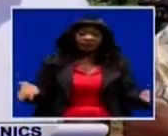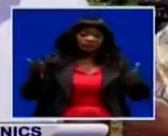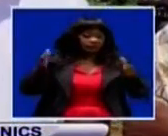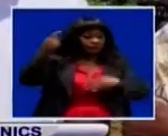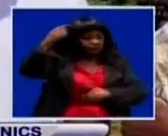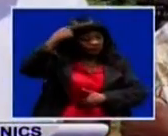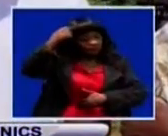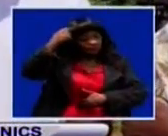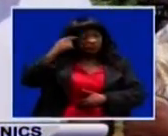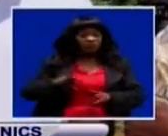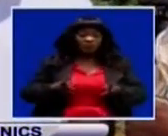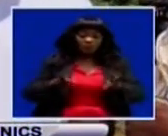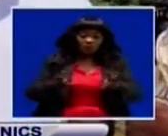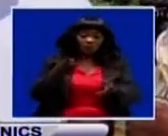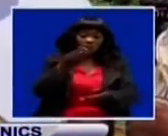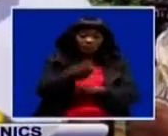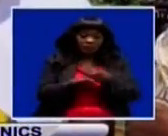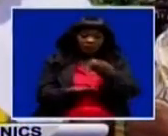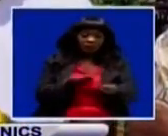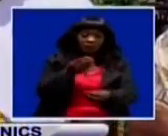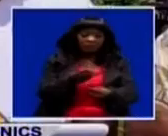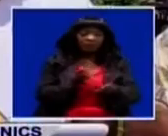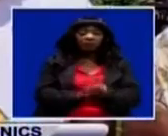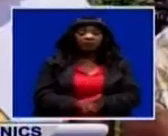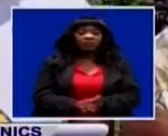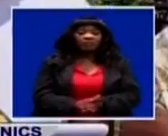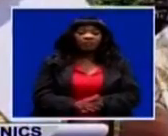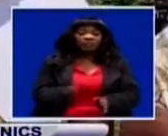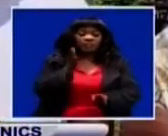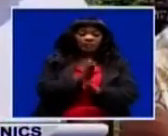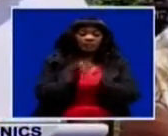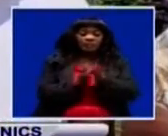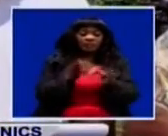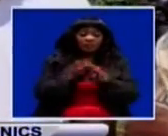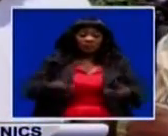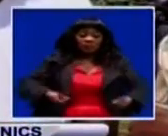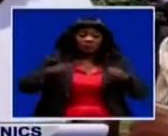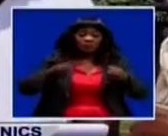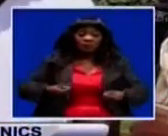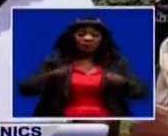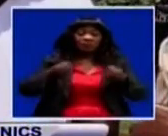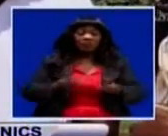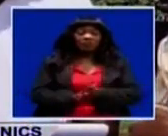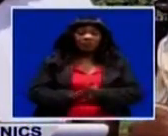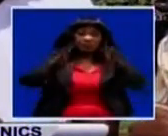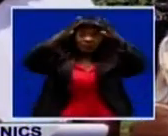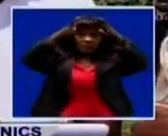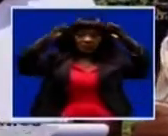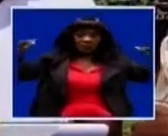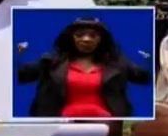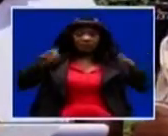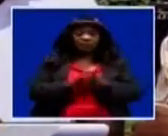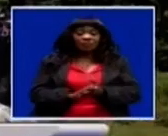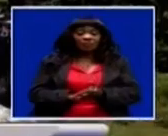be contributing 100 roofing seats for the completion or for the roofing of